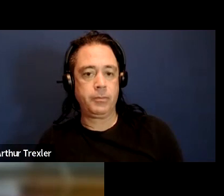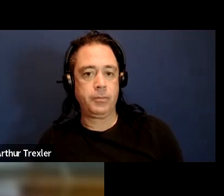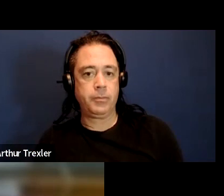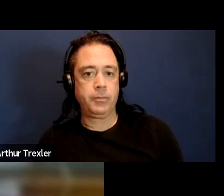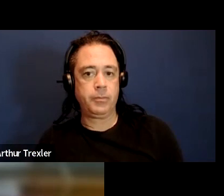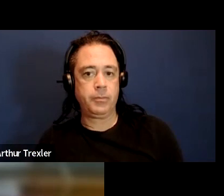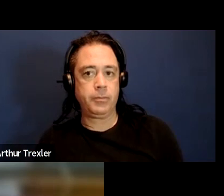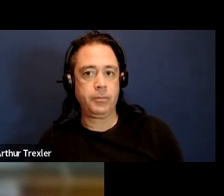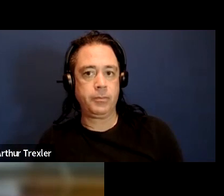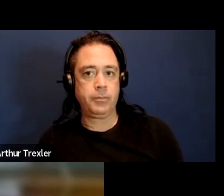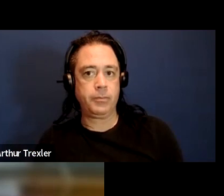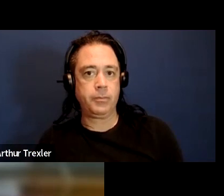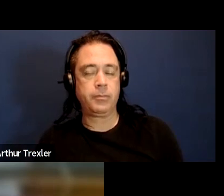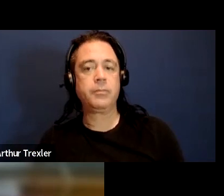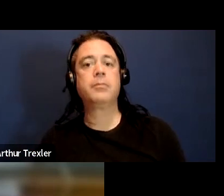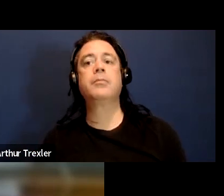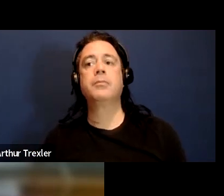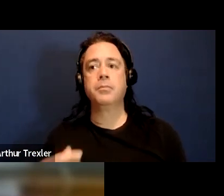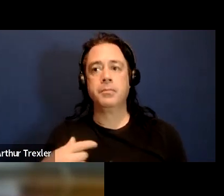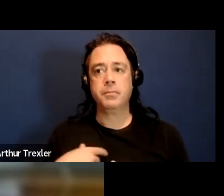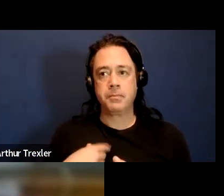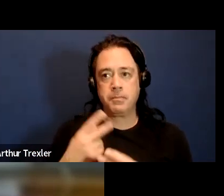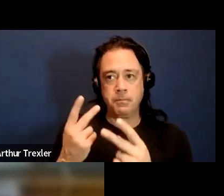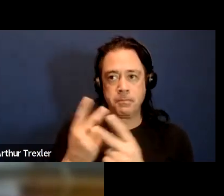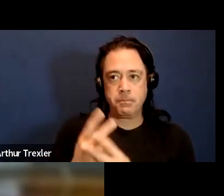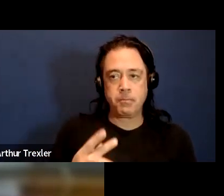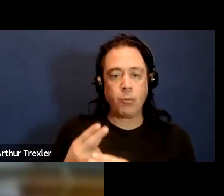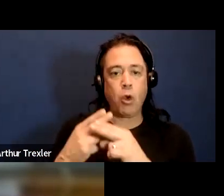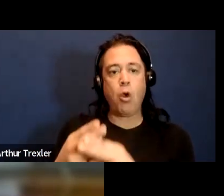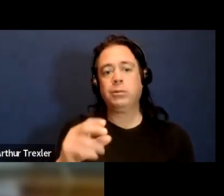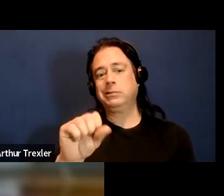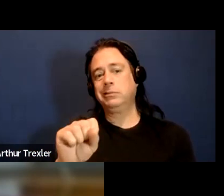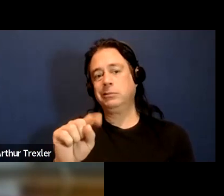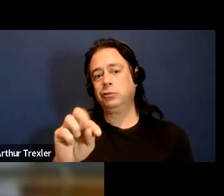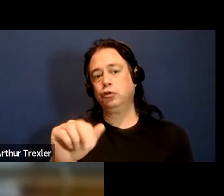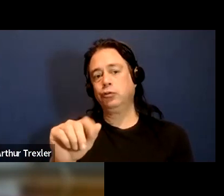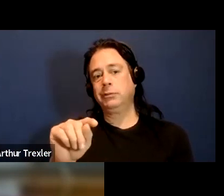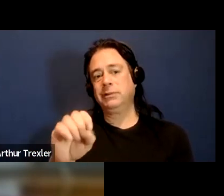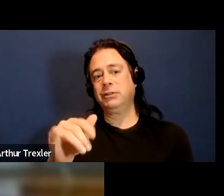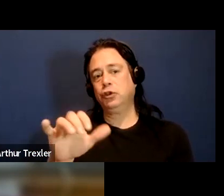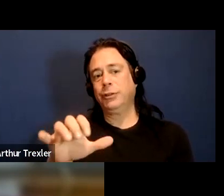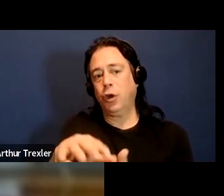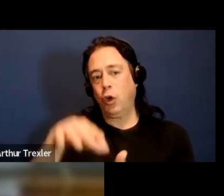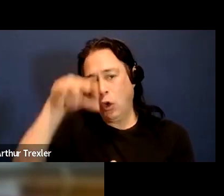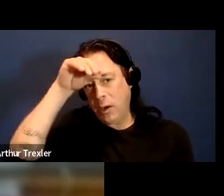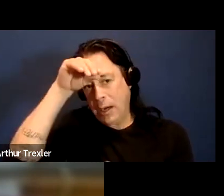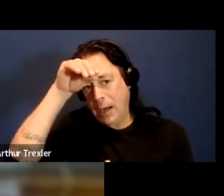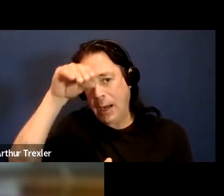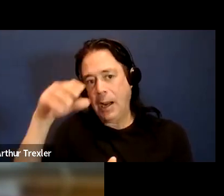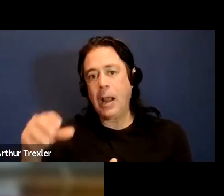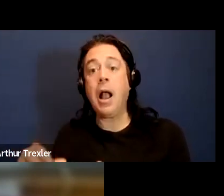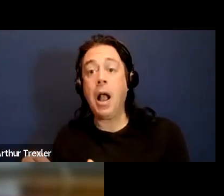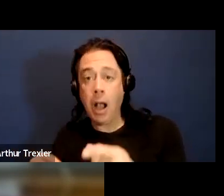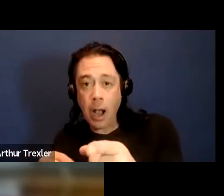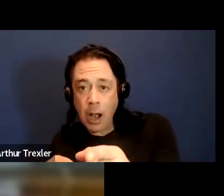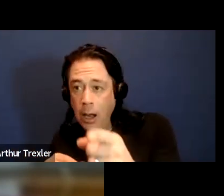We want to gauge strategic learning. So we want to see the extent to which activities are demonstrating